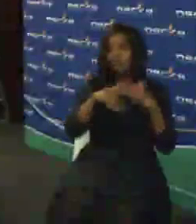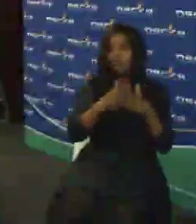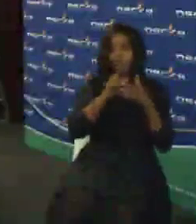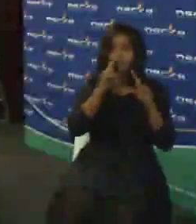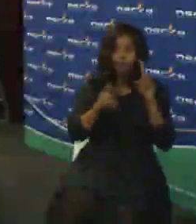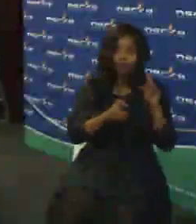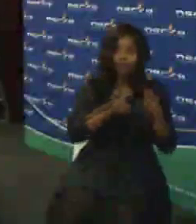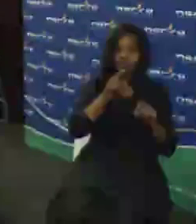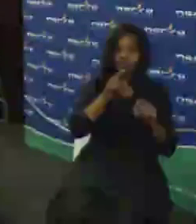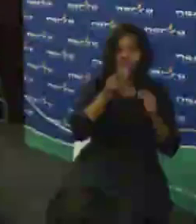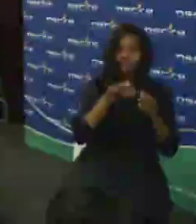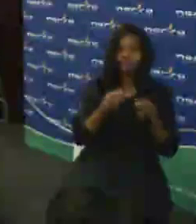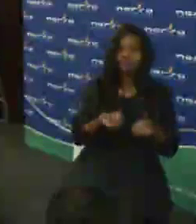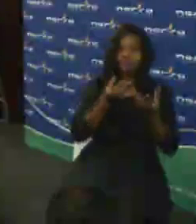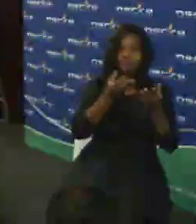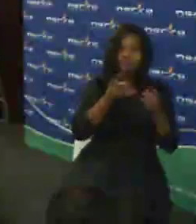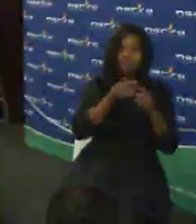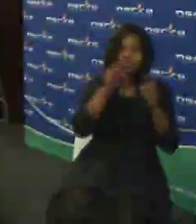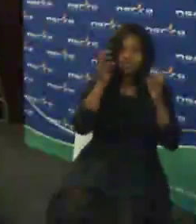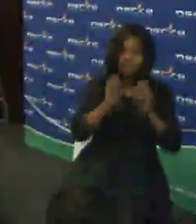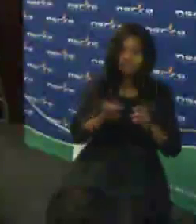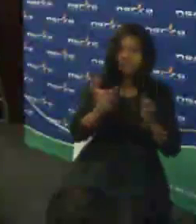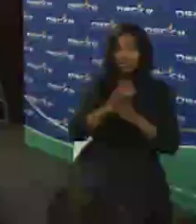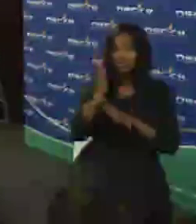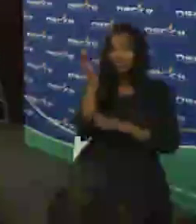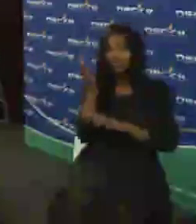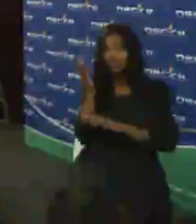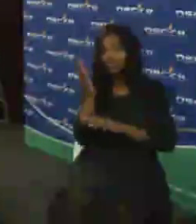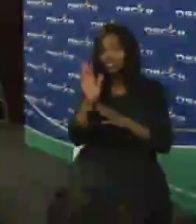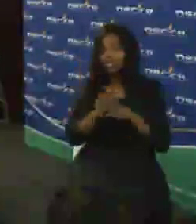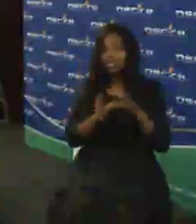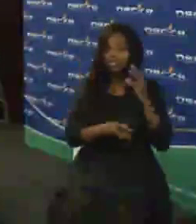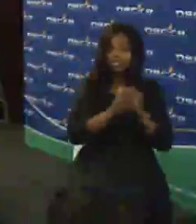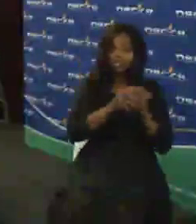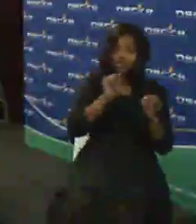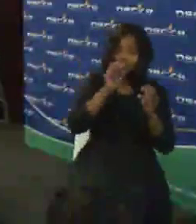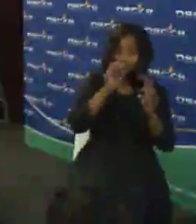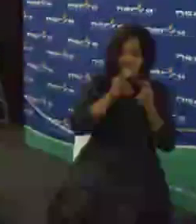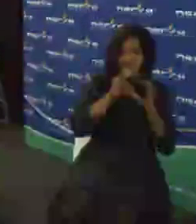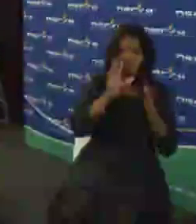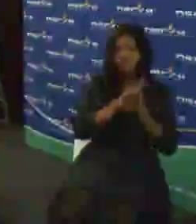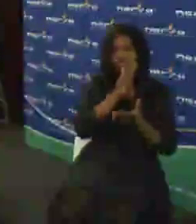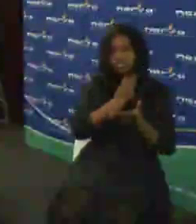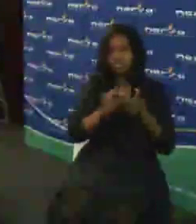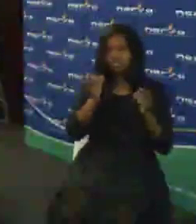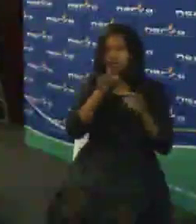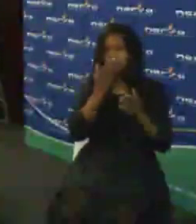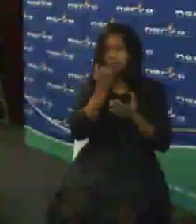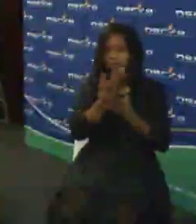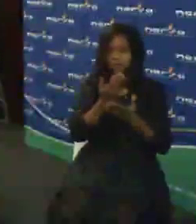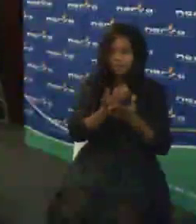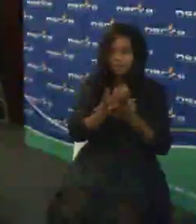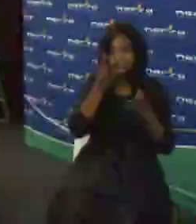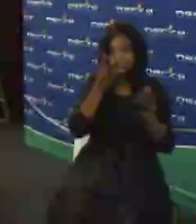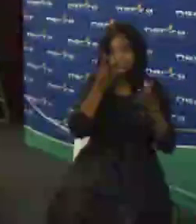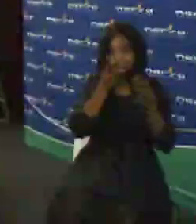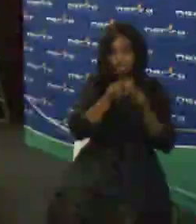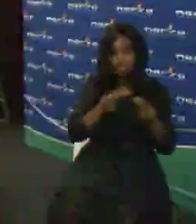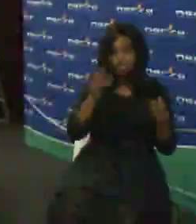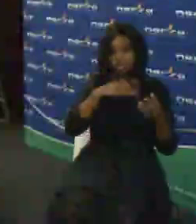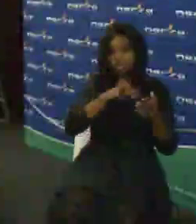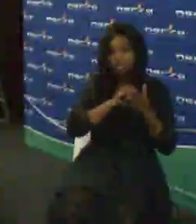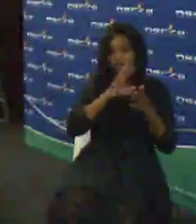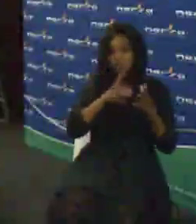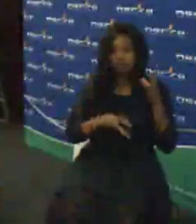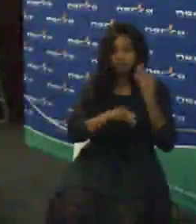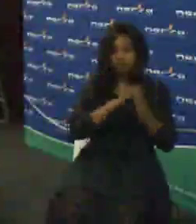that you have put to ESCOM and the presentations, including your views and some of the proposed solutions, which we will all